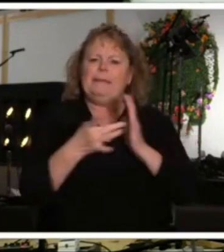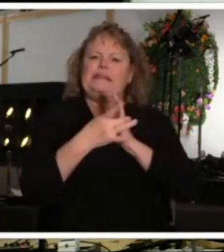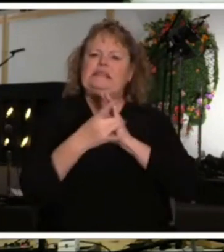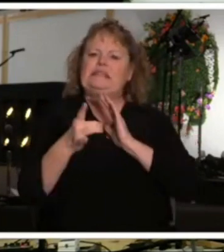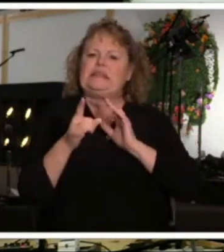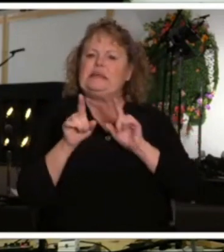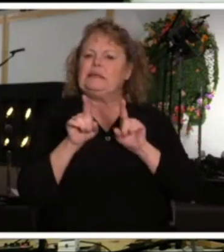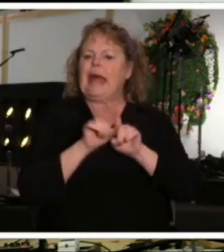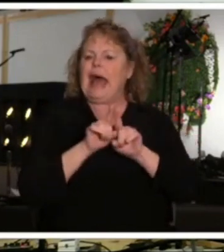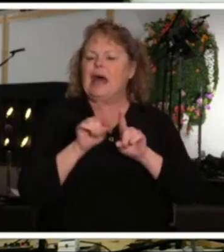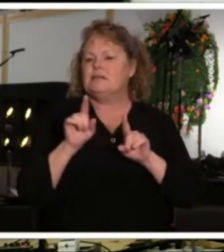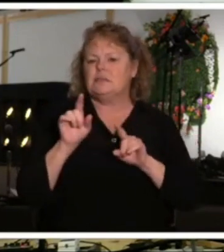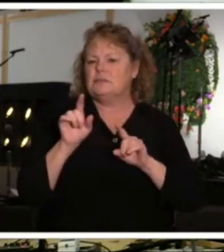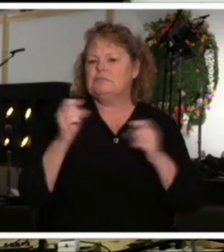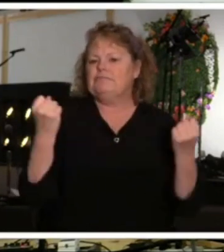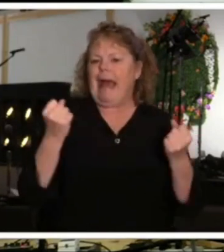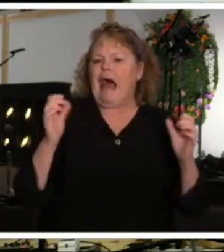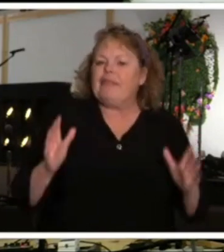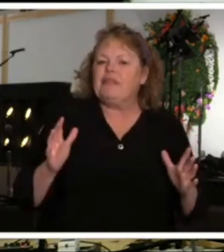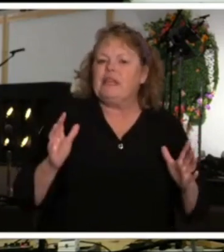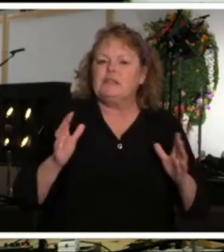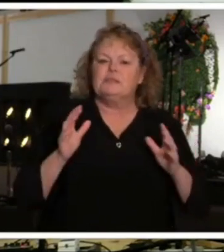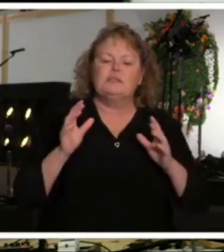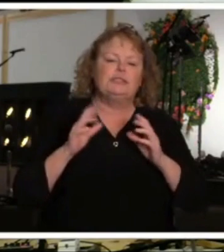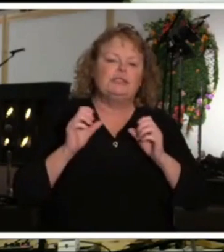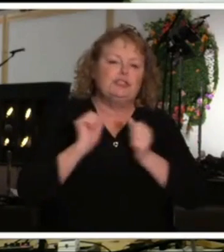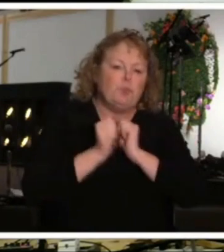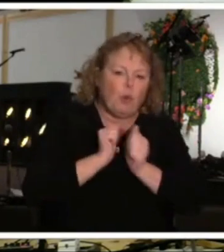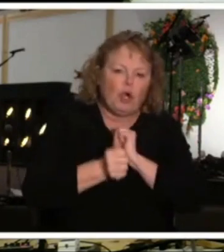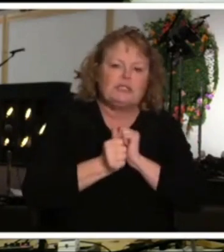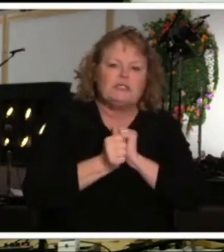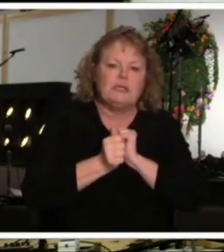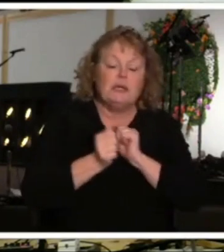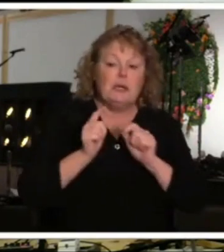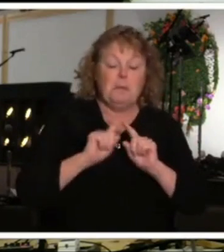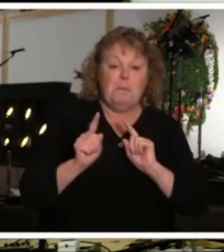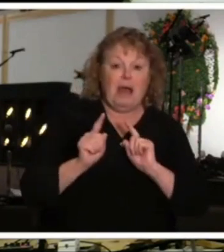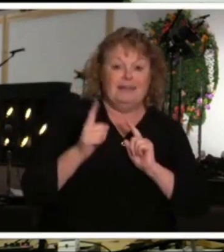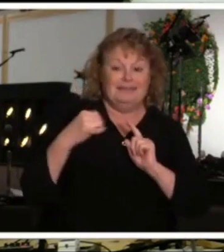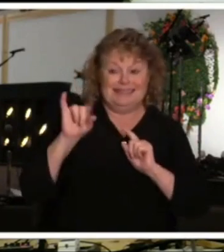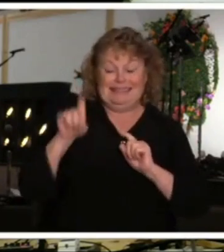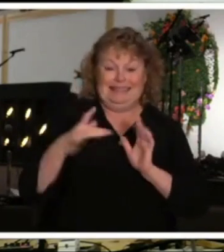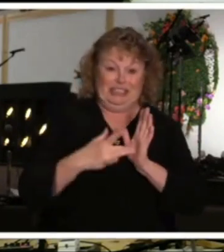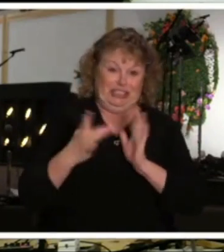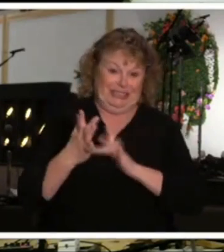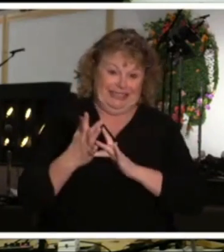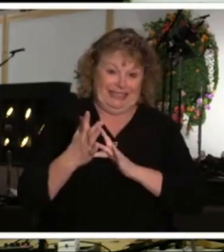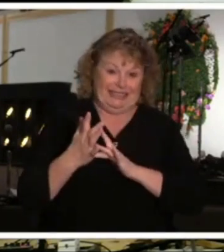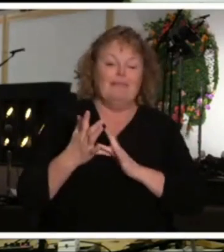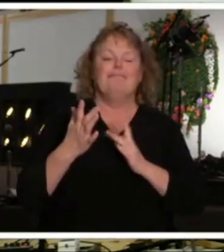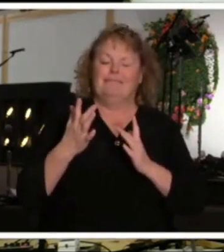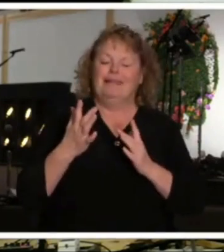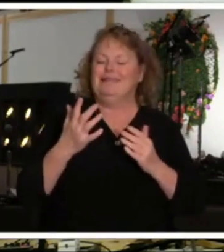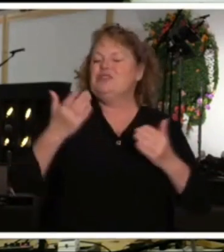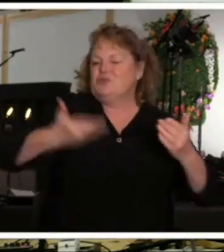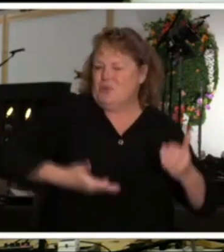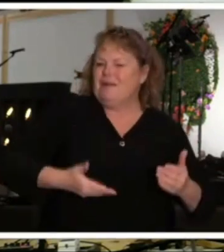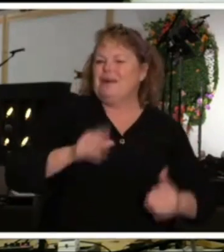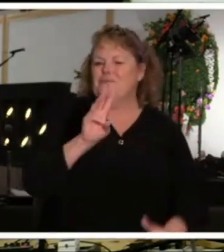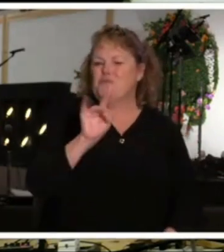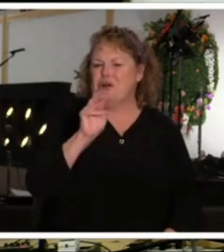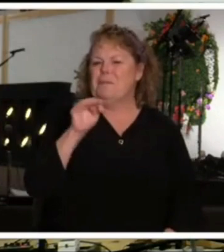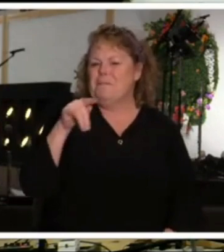they can trust. And in the middle of that, William Payne becomes our hand extended to Syracuse. Would you give a warm Grace Assembly of God welcome